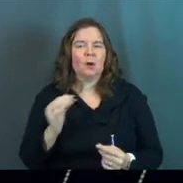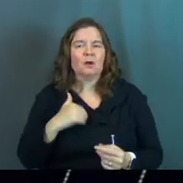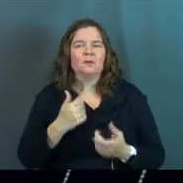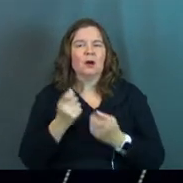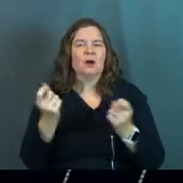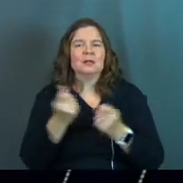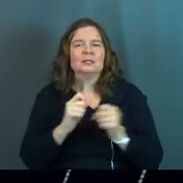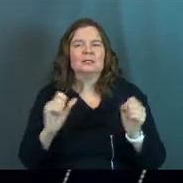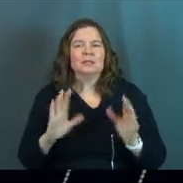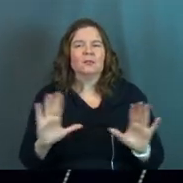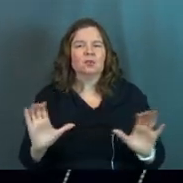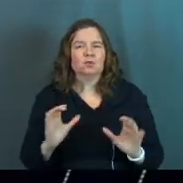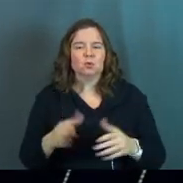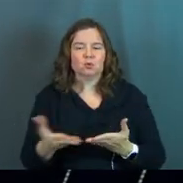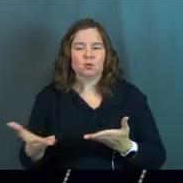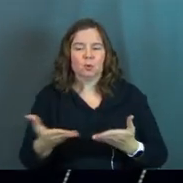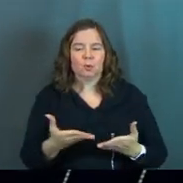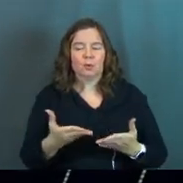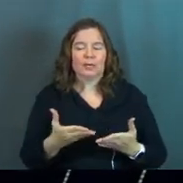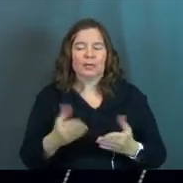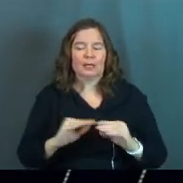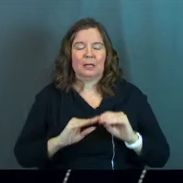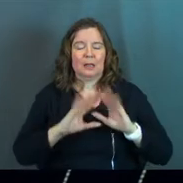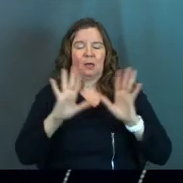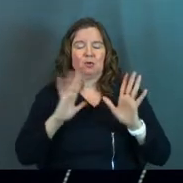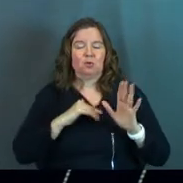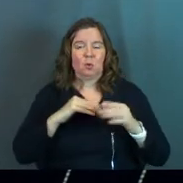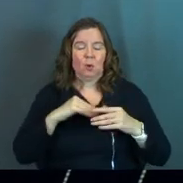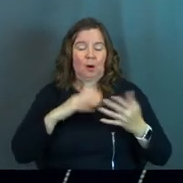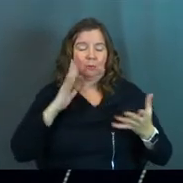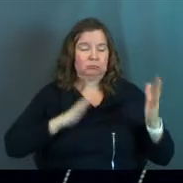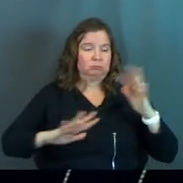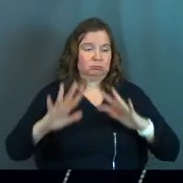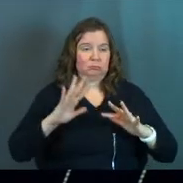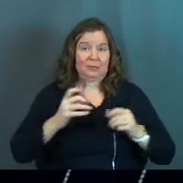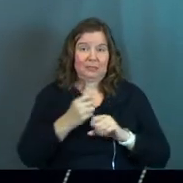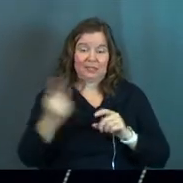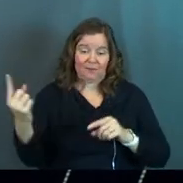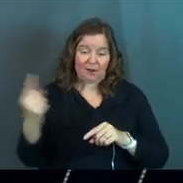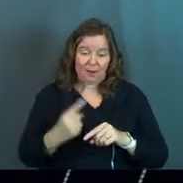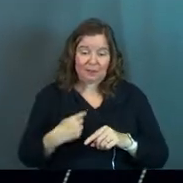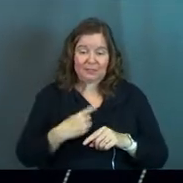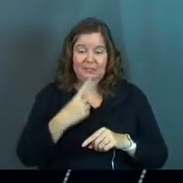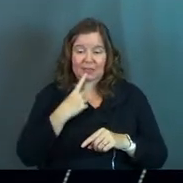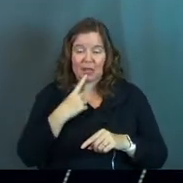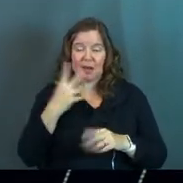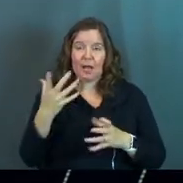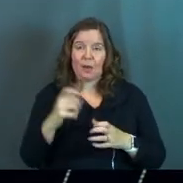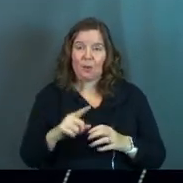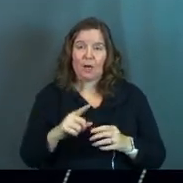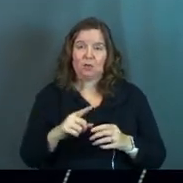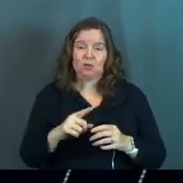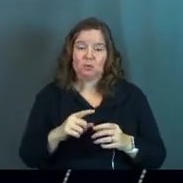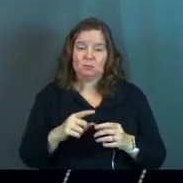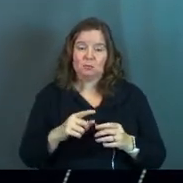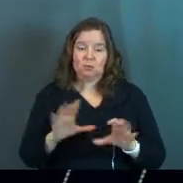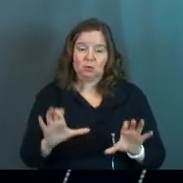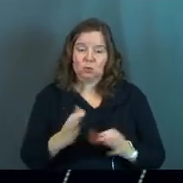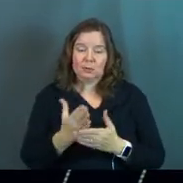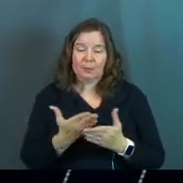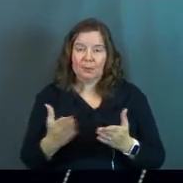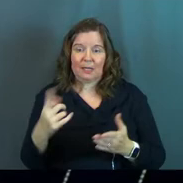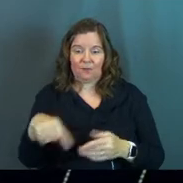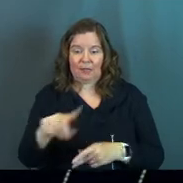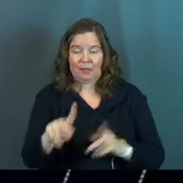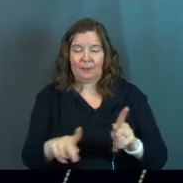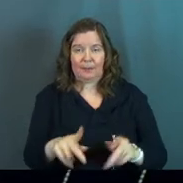does our Savior do to bring sanity to our insanity? As the Savior comes in and says, I want you to proactively do some things